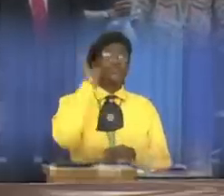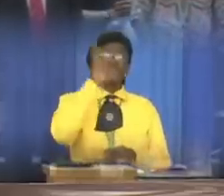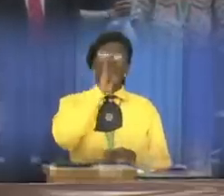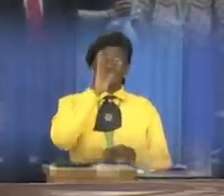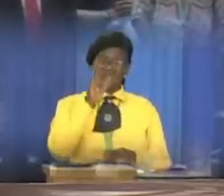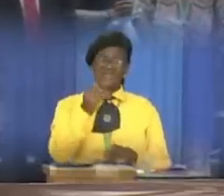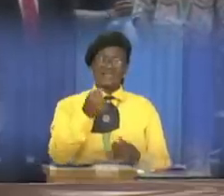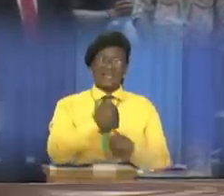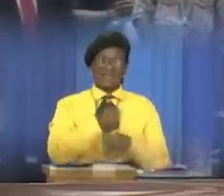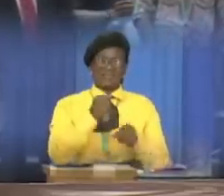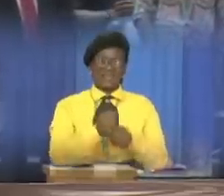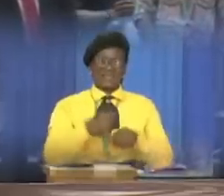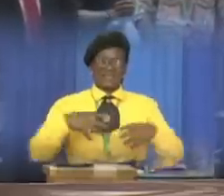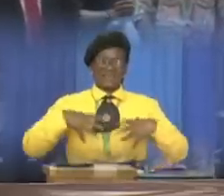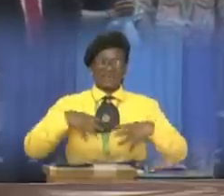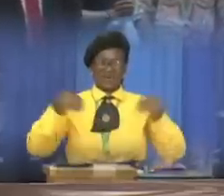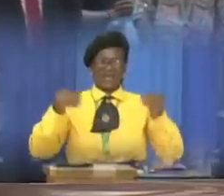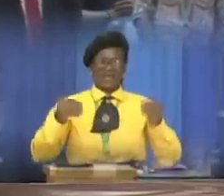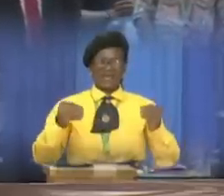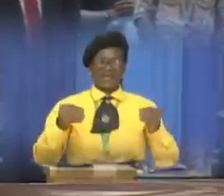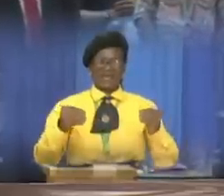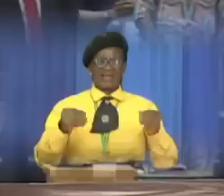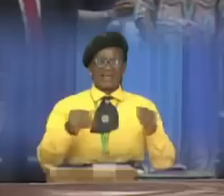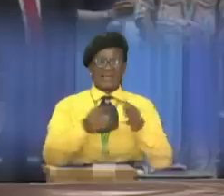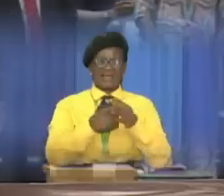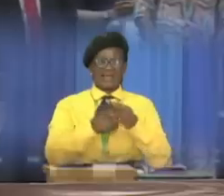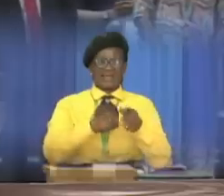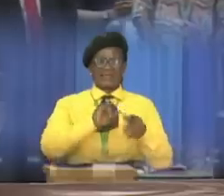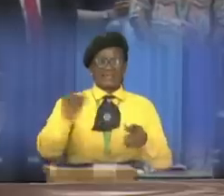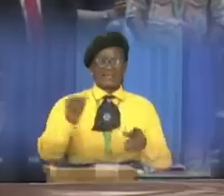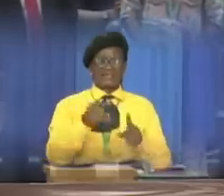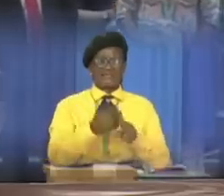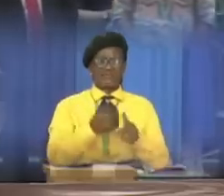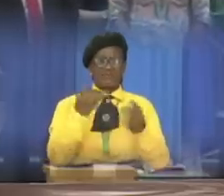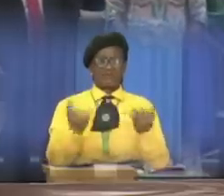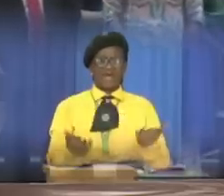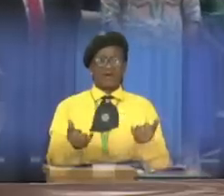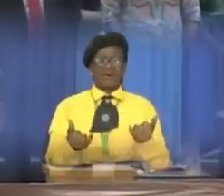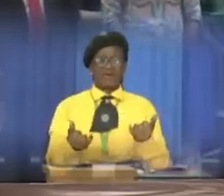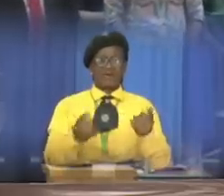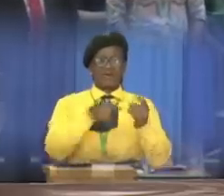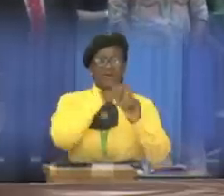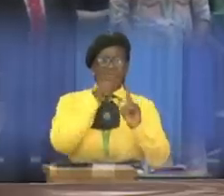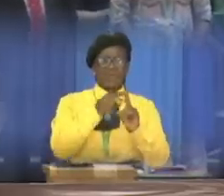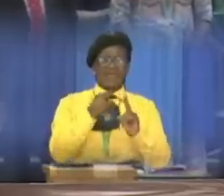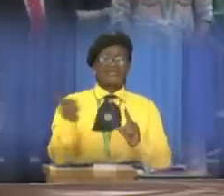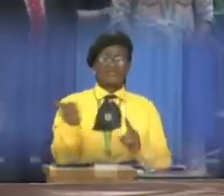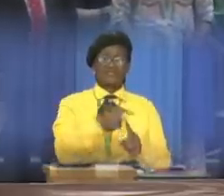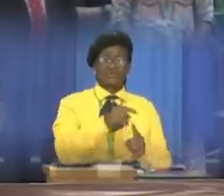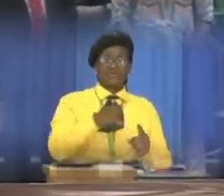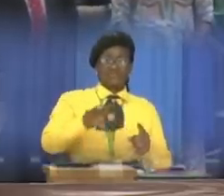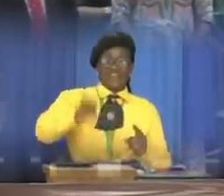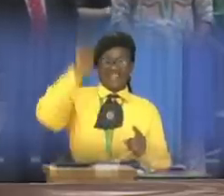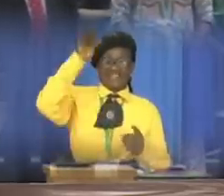So beginning from now, when you find it difficult to praise God the way you ought